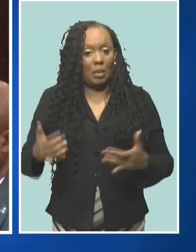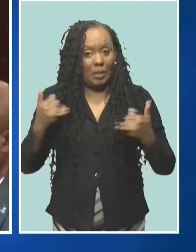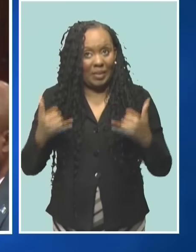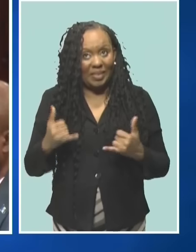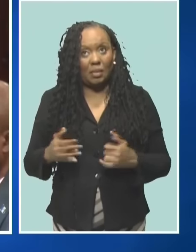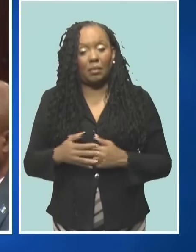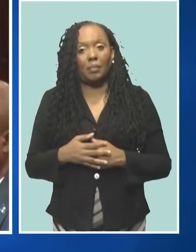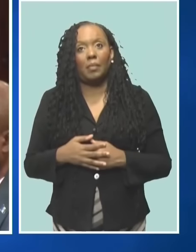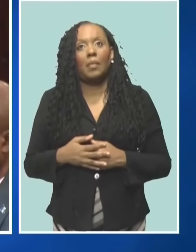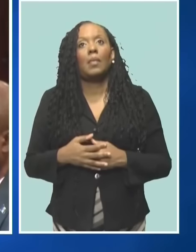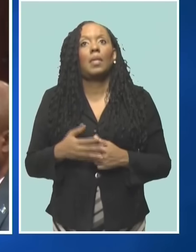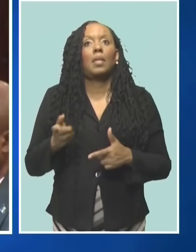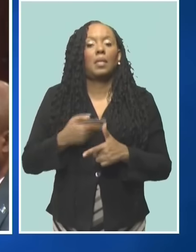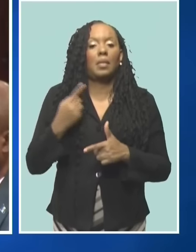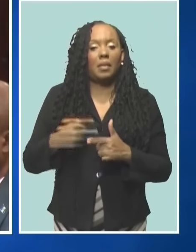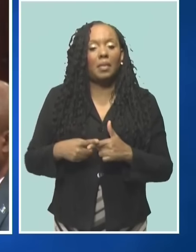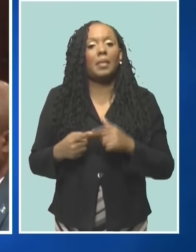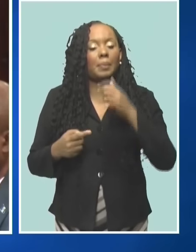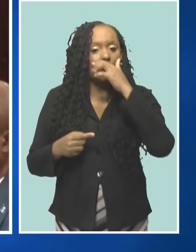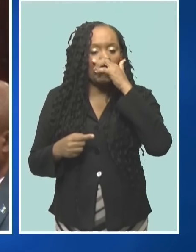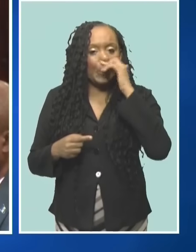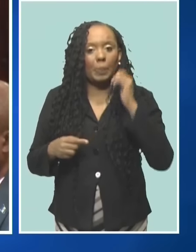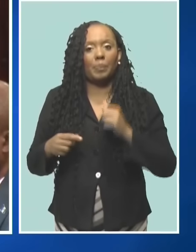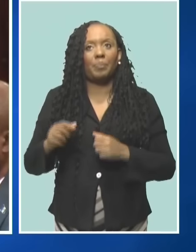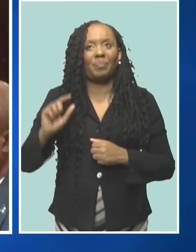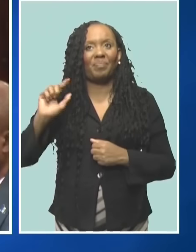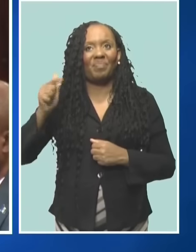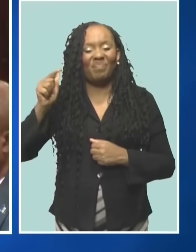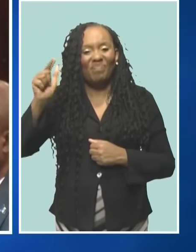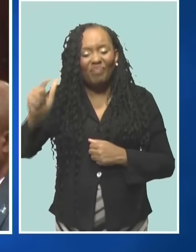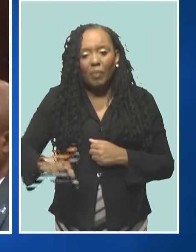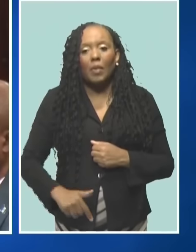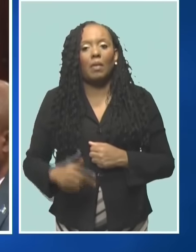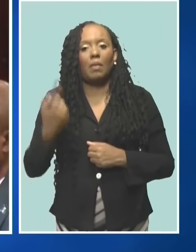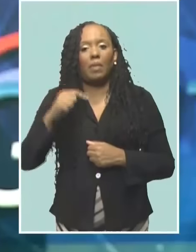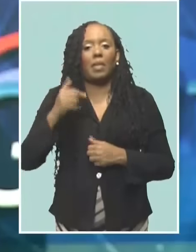now, and the rest to the Water Authority within a 5-year period.